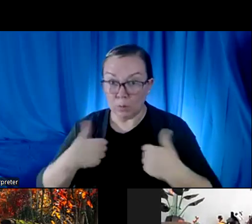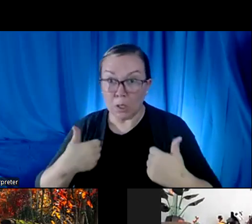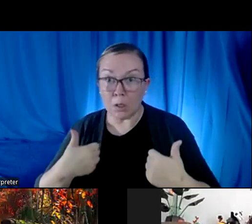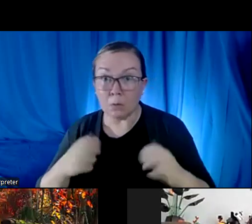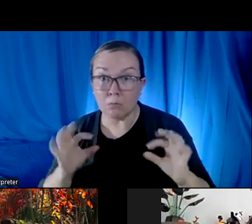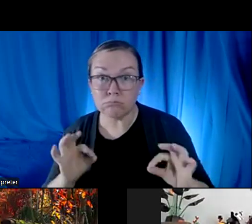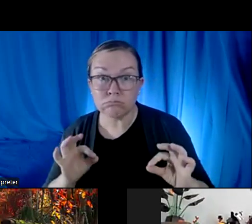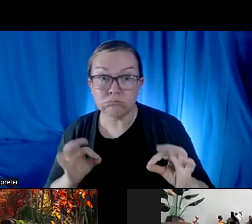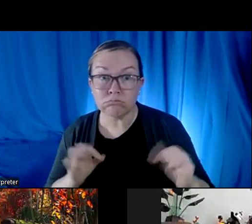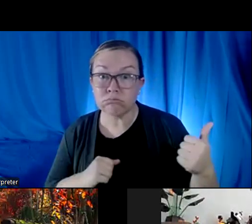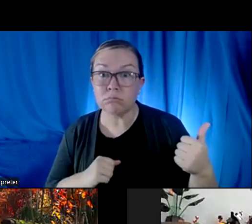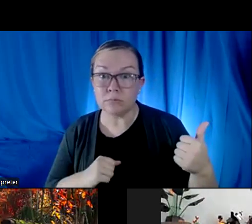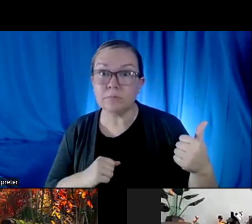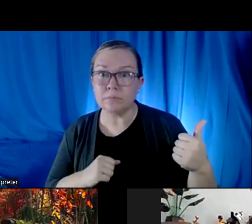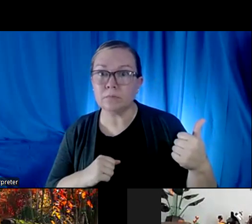Do we have an interpreter?